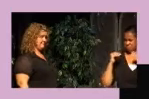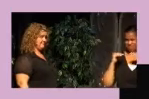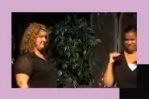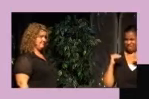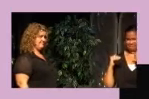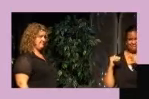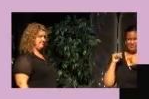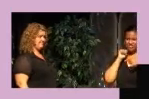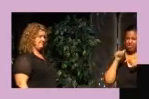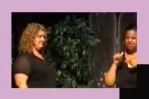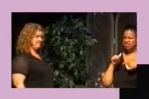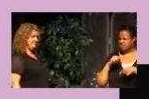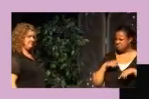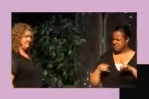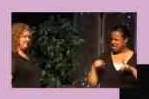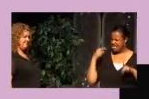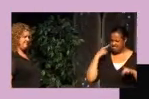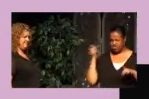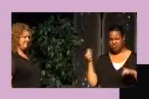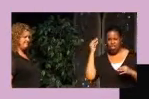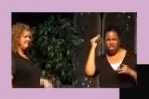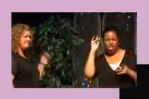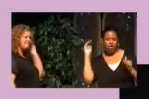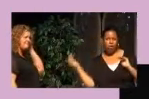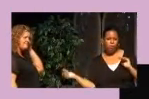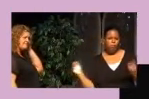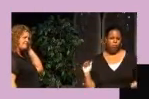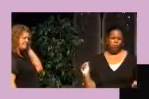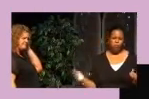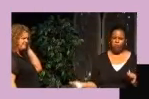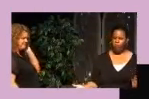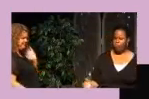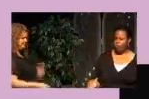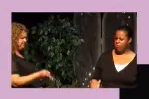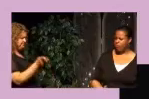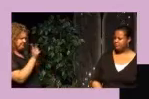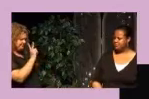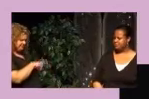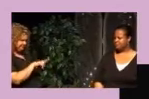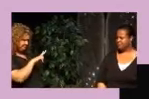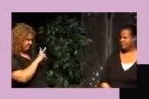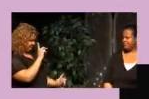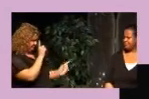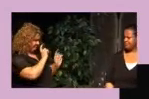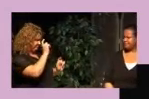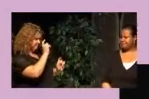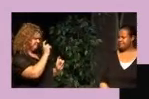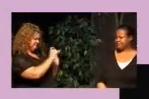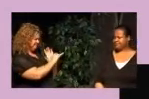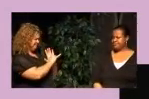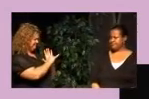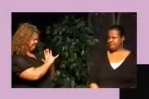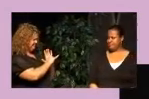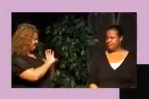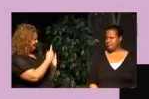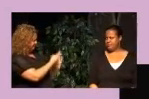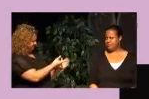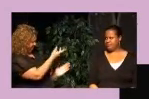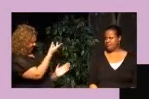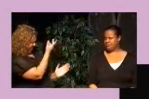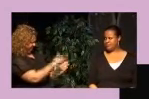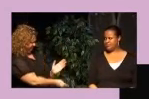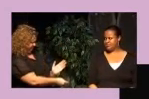I do, however, think she's making comparisons. I don't quite know what to make of that as a look. Can't say what it lacks